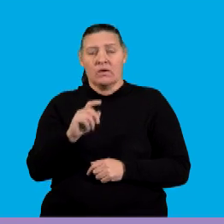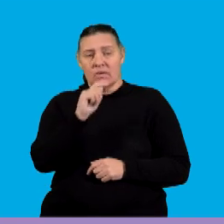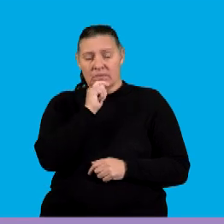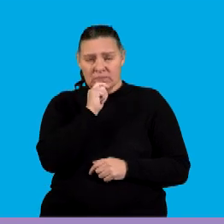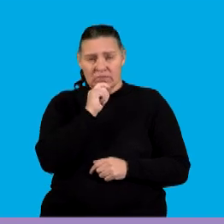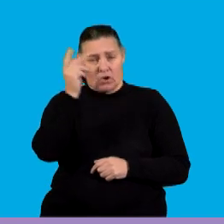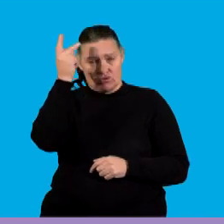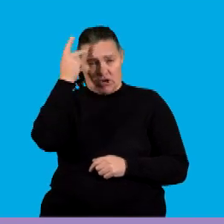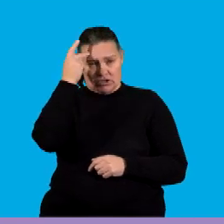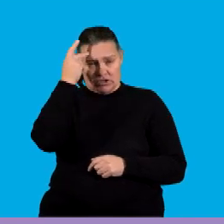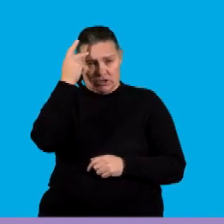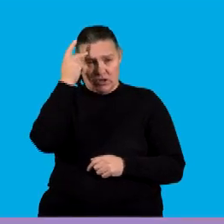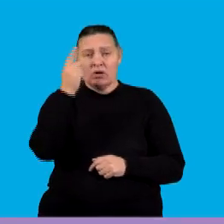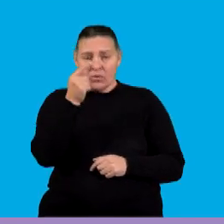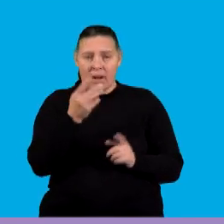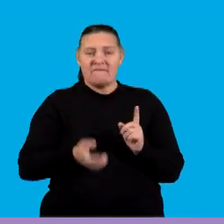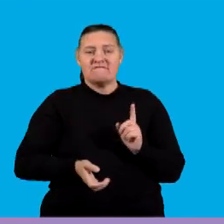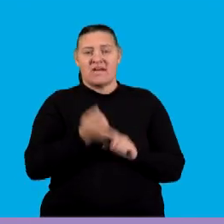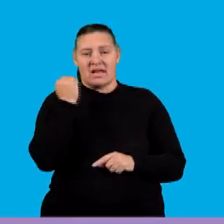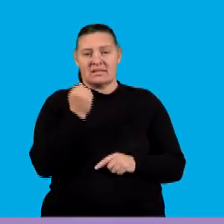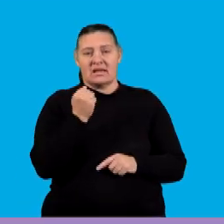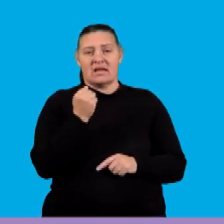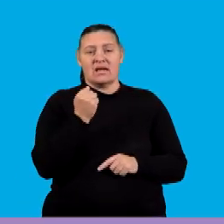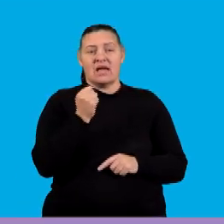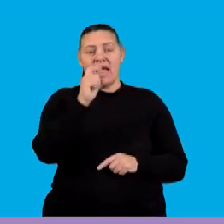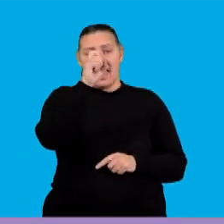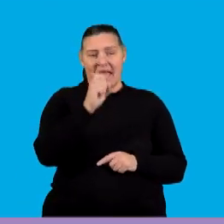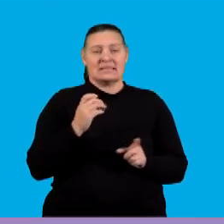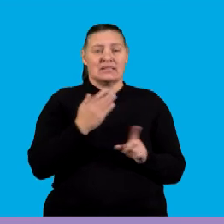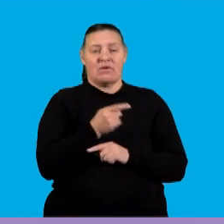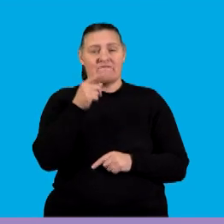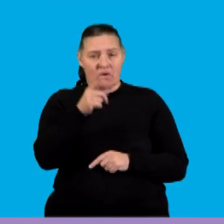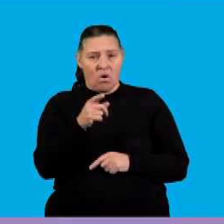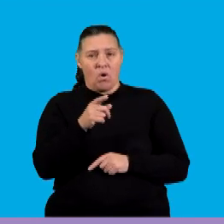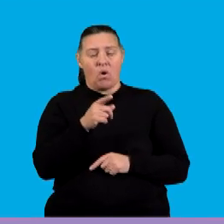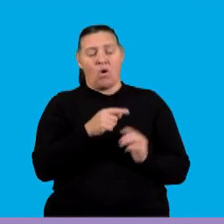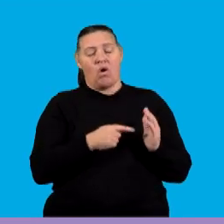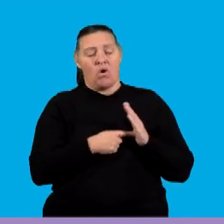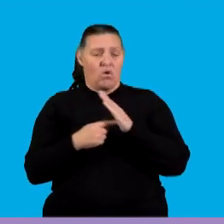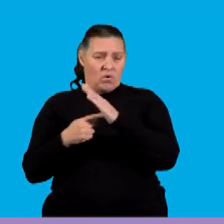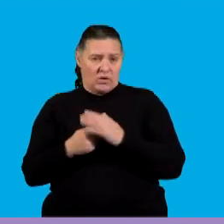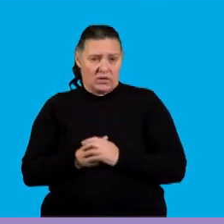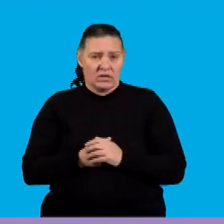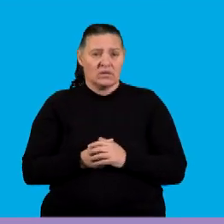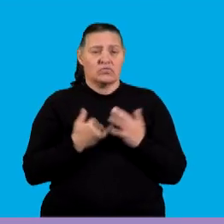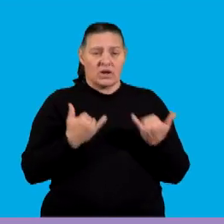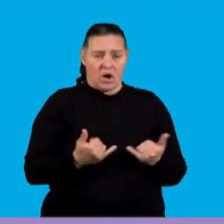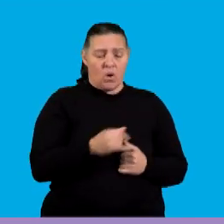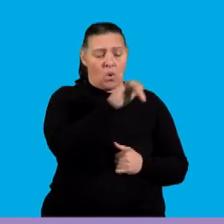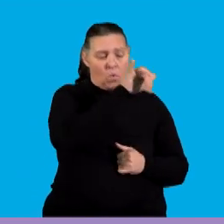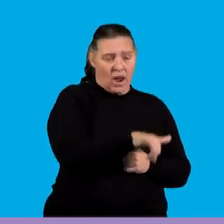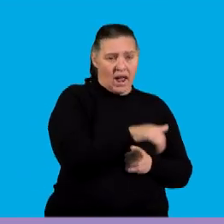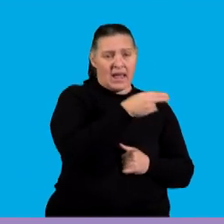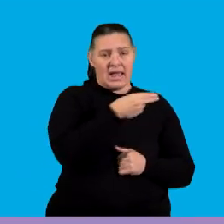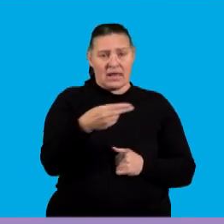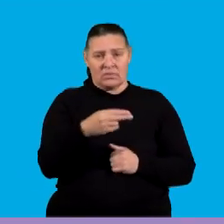let's use this knowledge to find the x-intercepts for this linear graph. So the linear graph